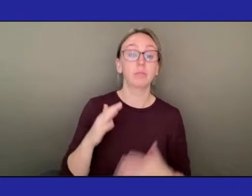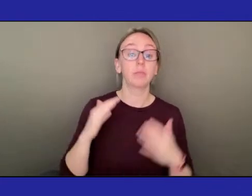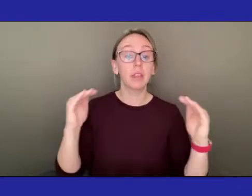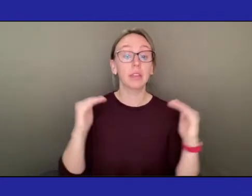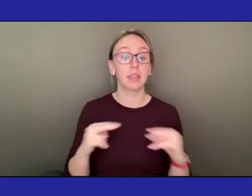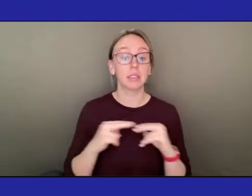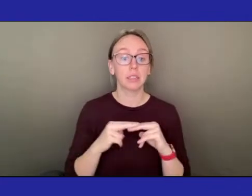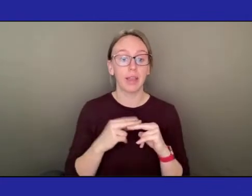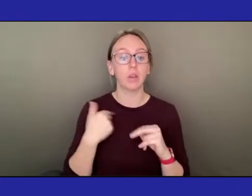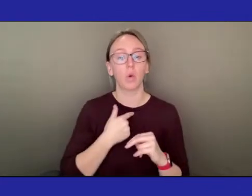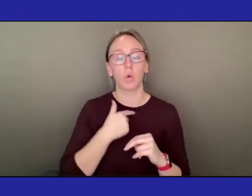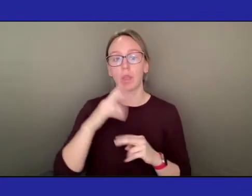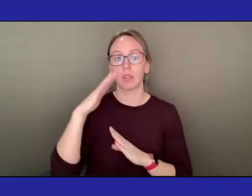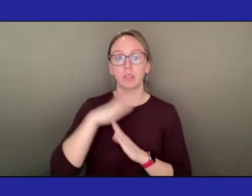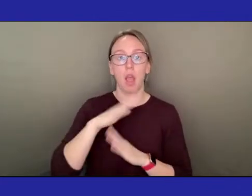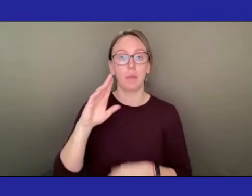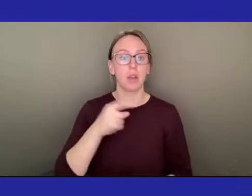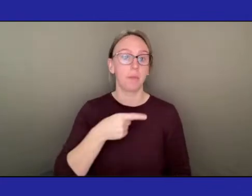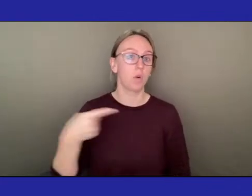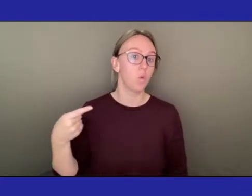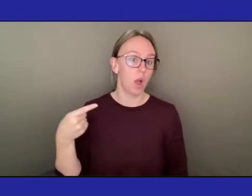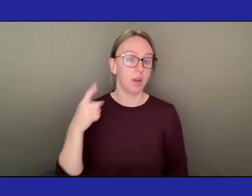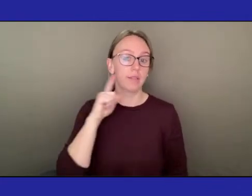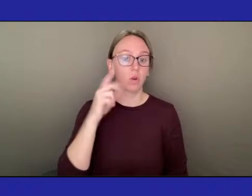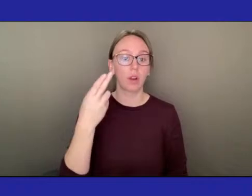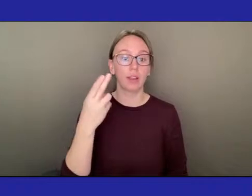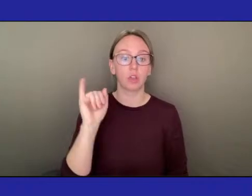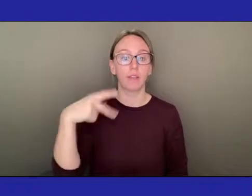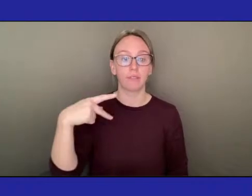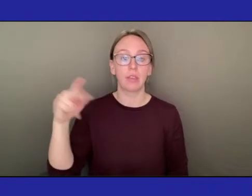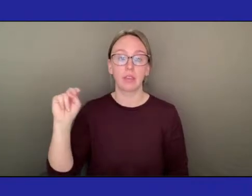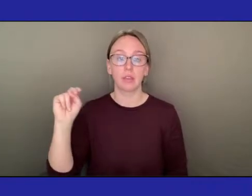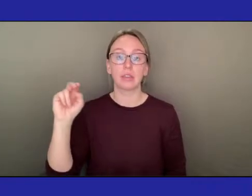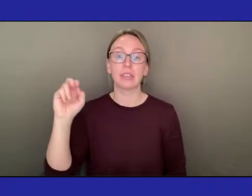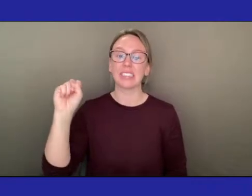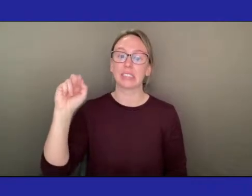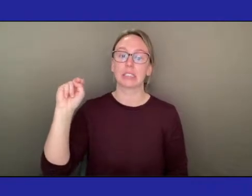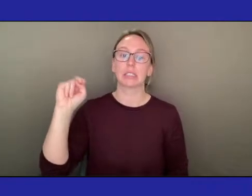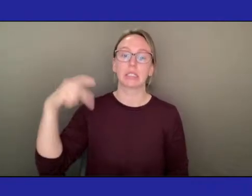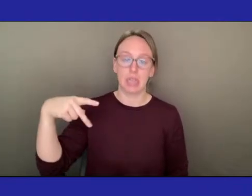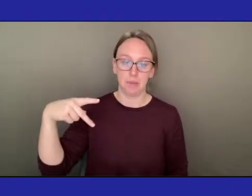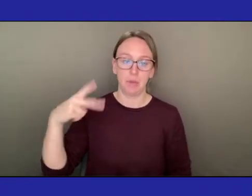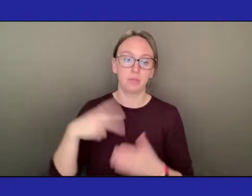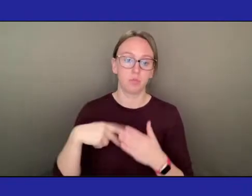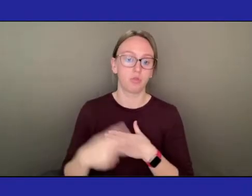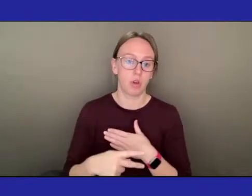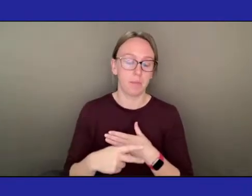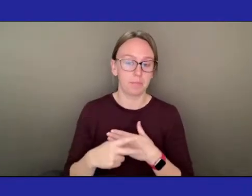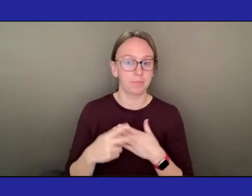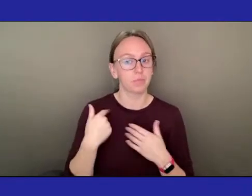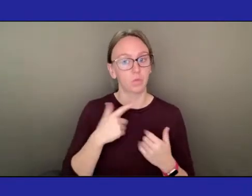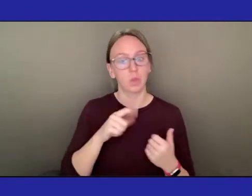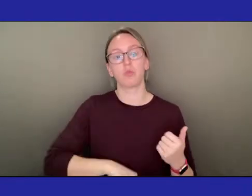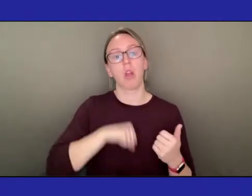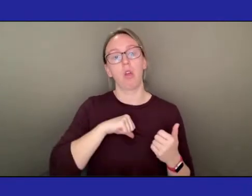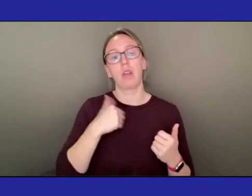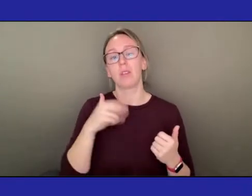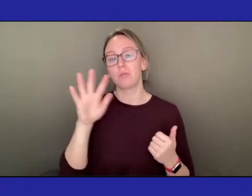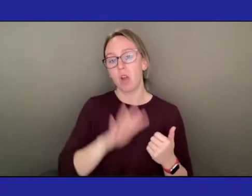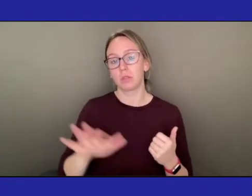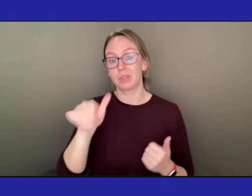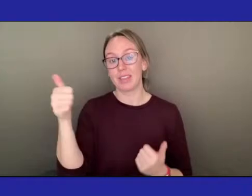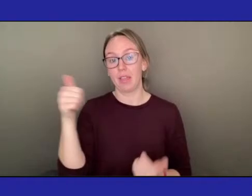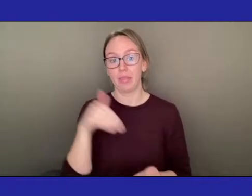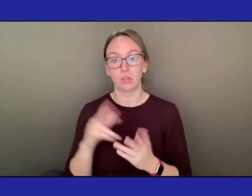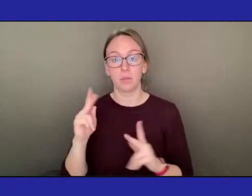as #1 for our HIV SNP program. Again, very proud. We have approximately 10,000 people in